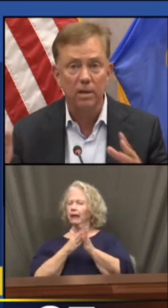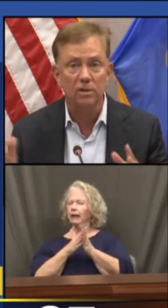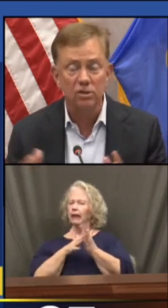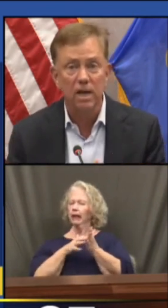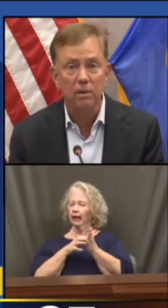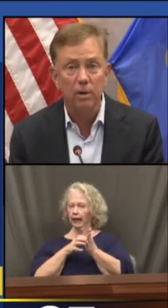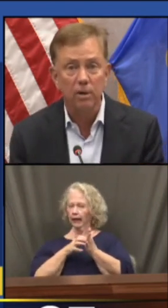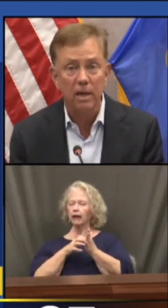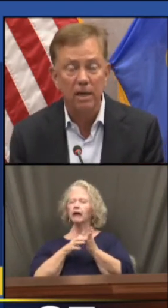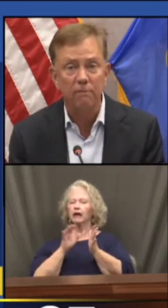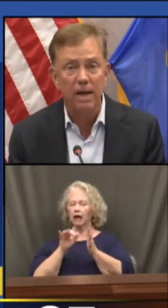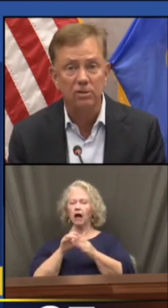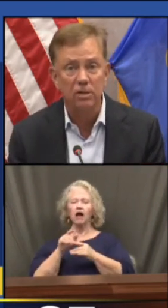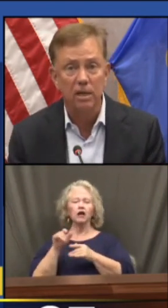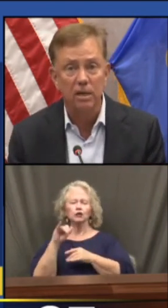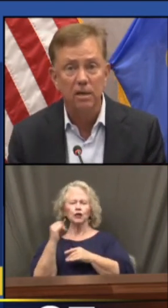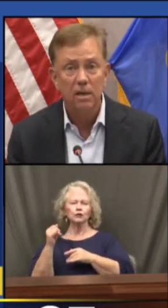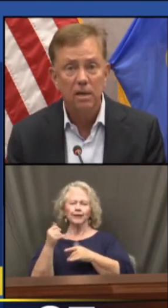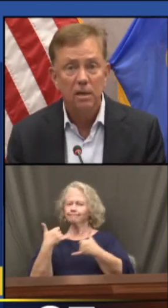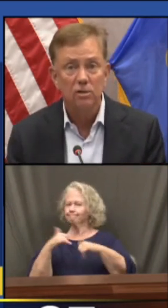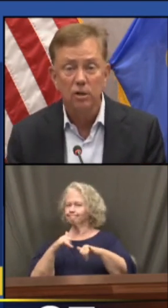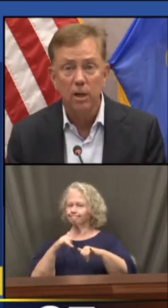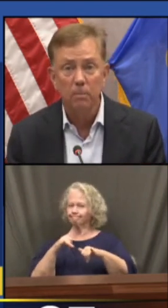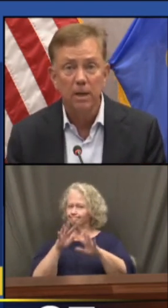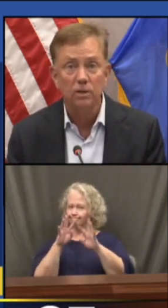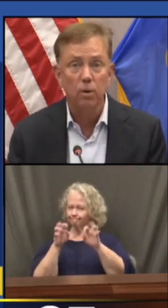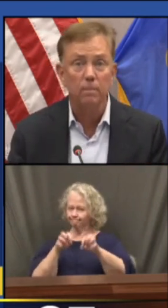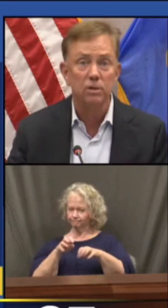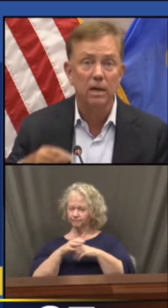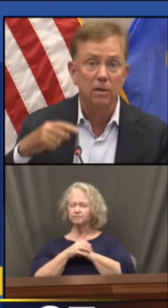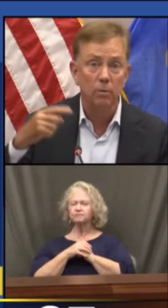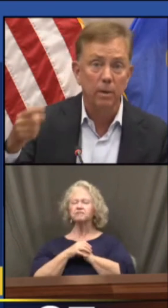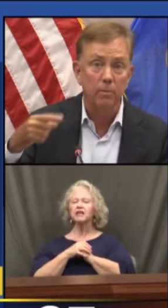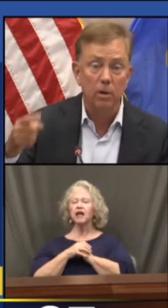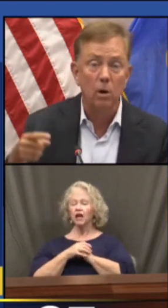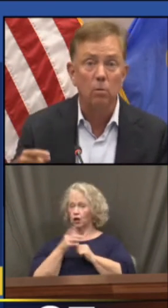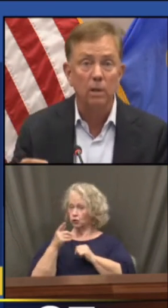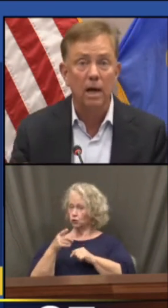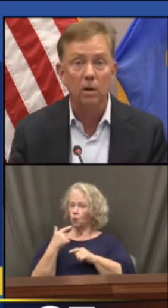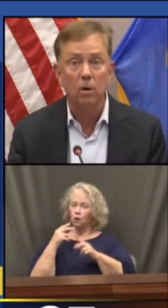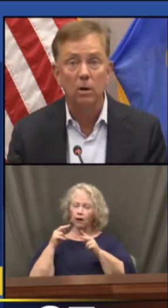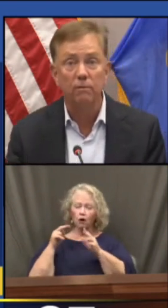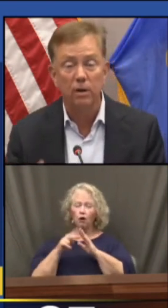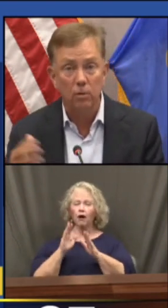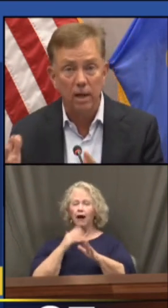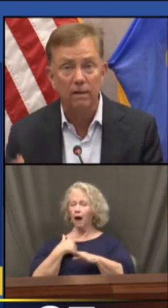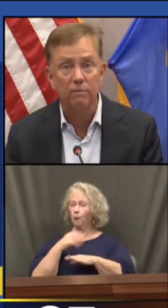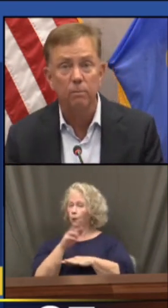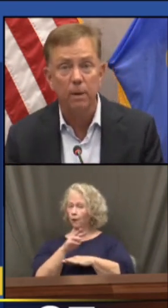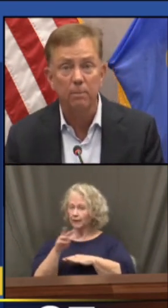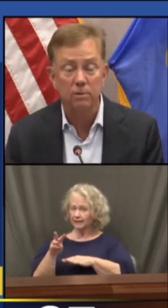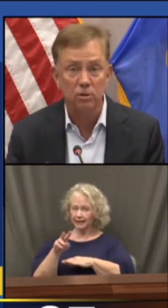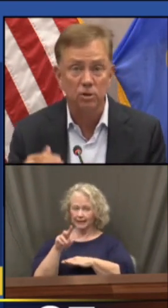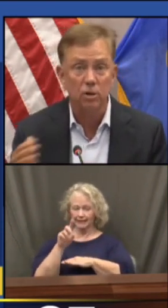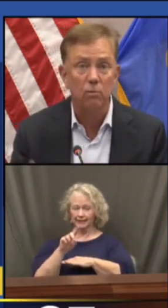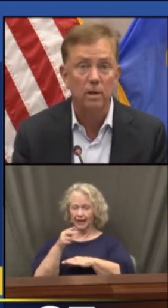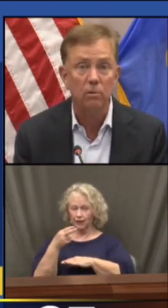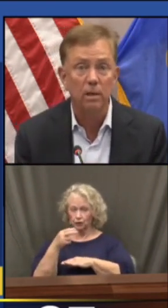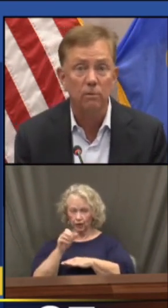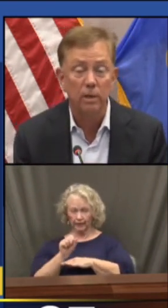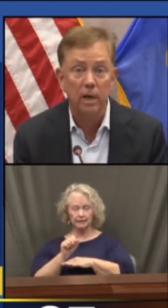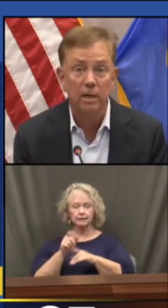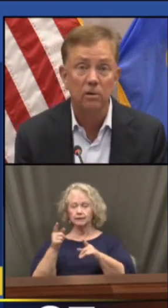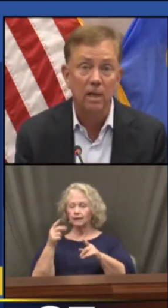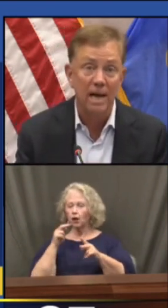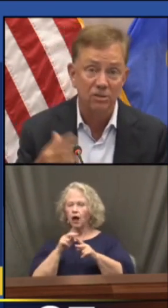places around the state where you can get vaccinated. There's a DPH website. You'll be able to go log on if you don't have your papers that show you when